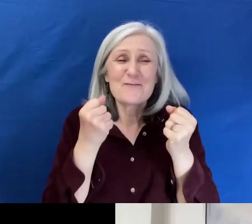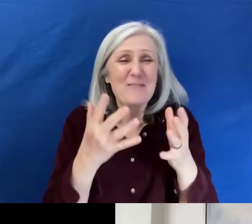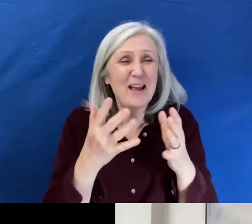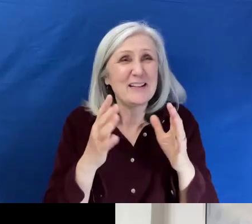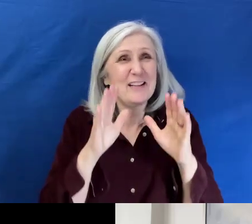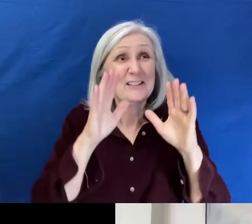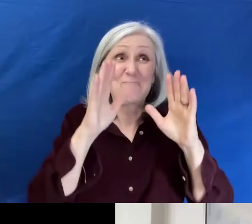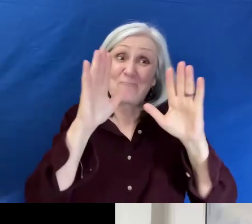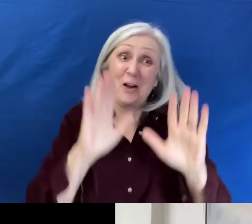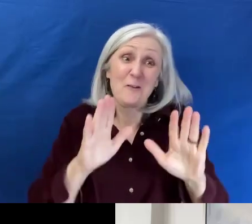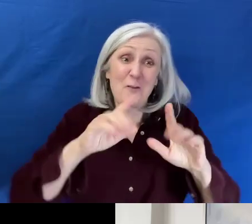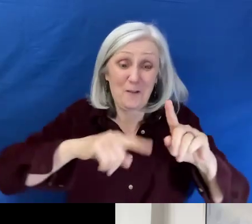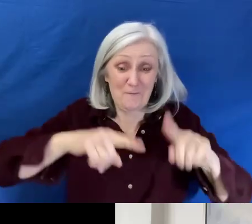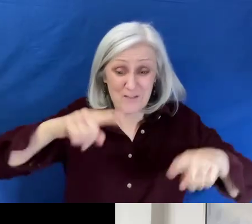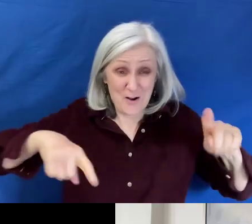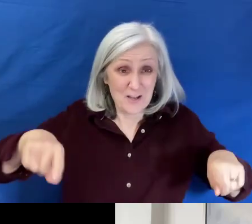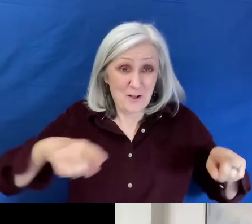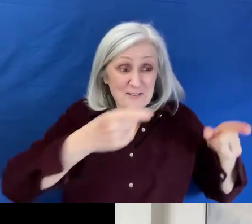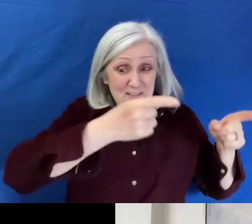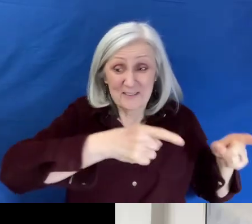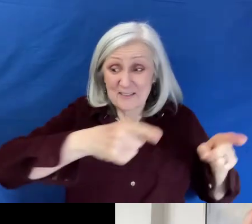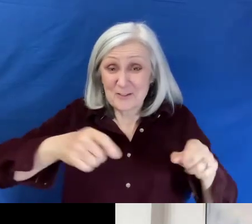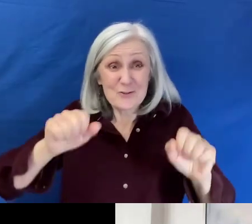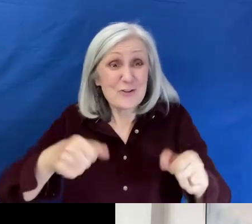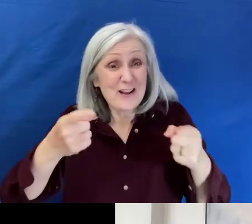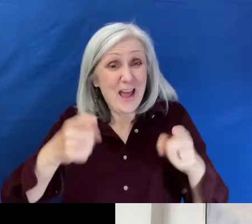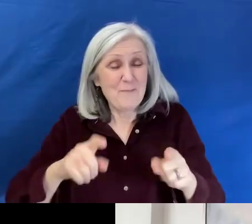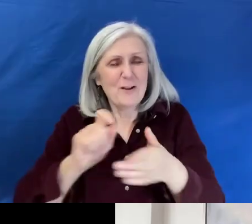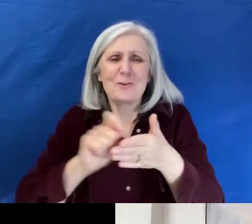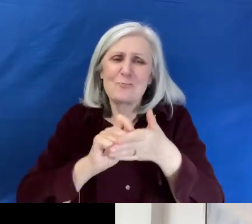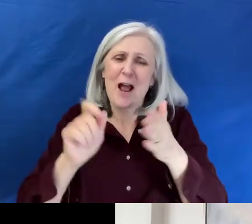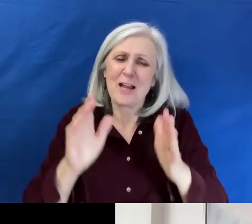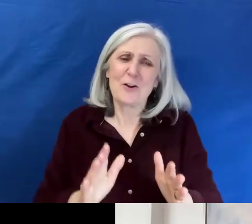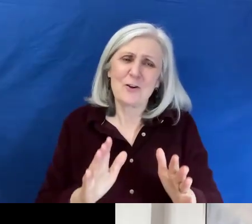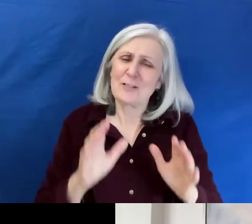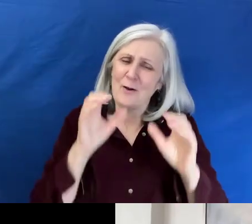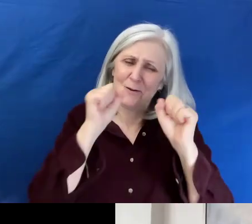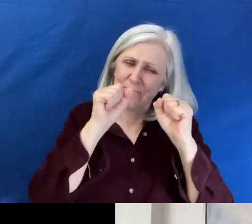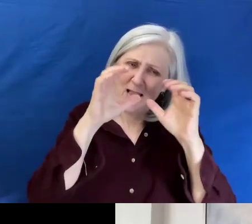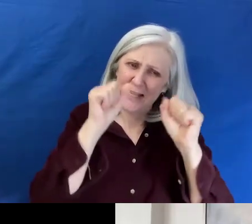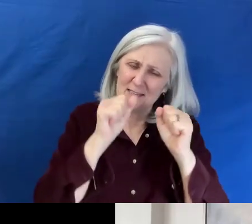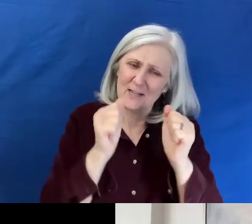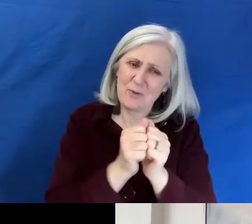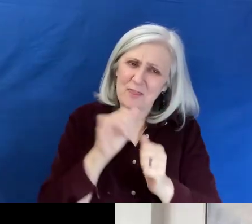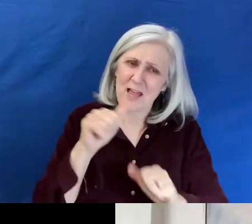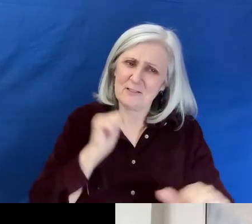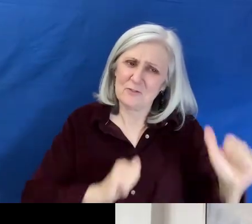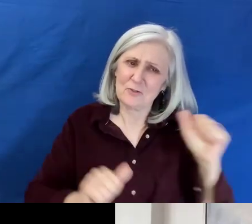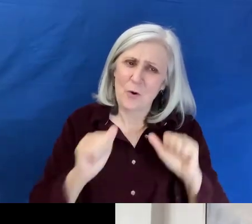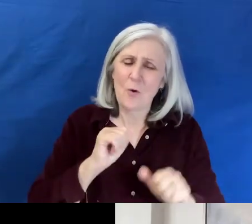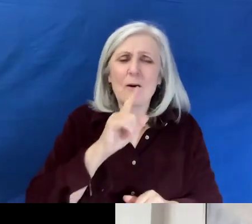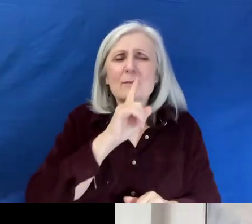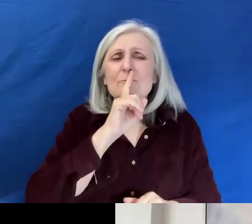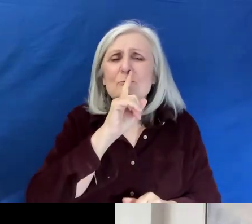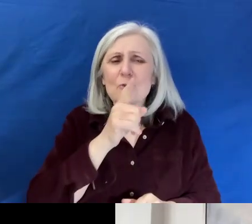incredible variables and yeah, the writers are so amazing on this show that I have no doubt that they'll come up with